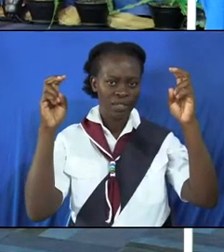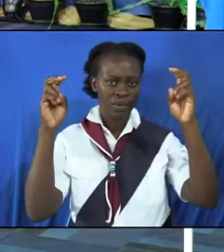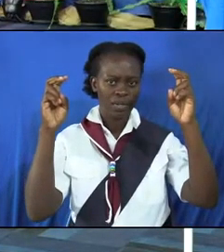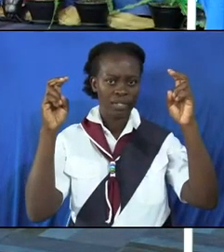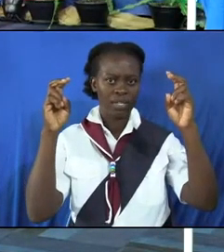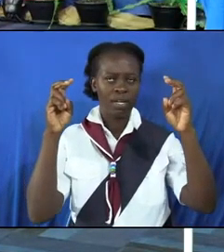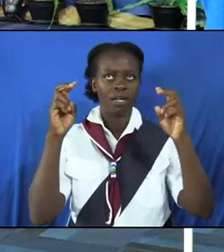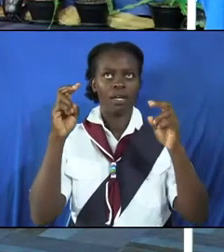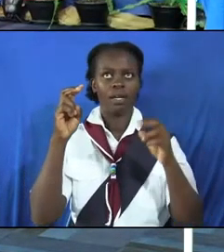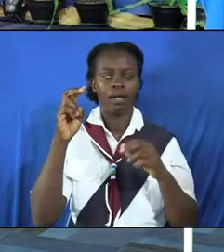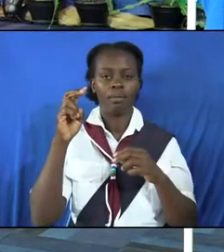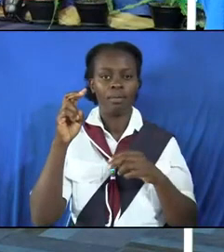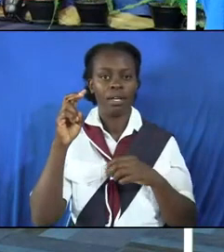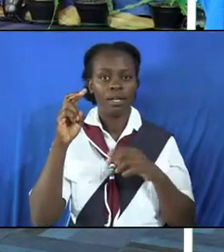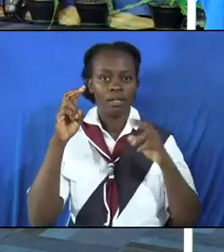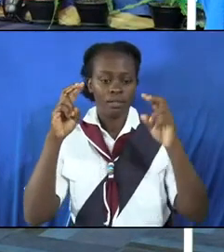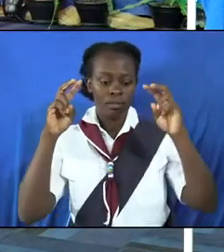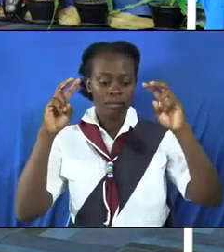about the Ten Commandments.